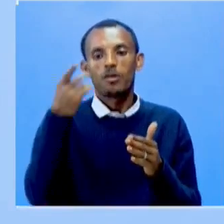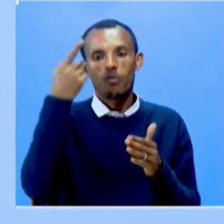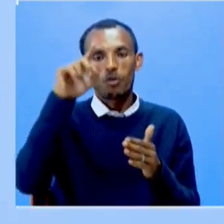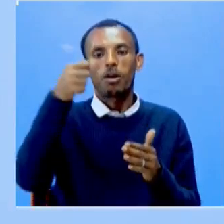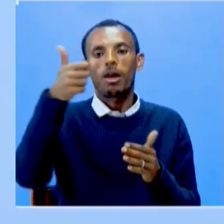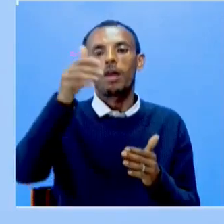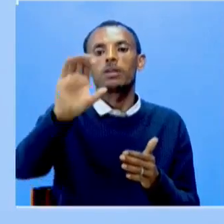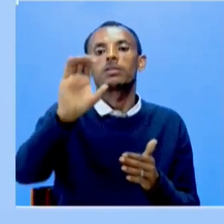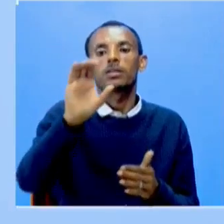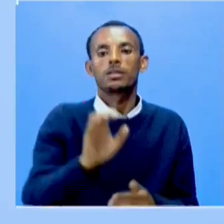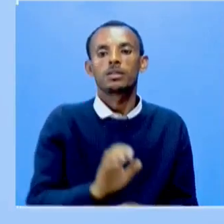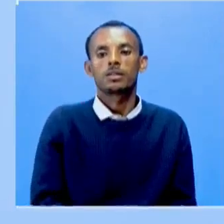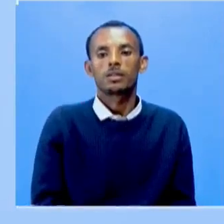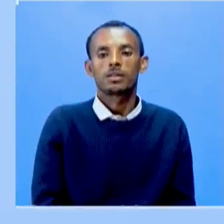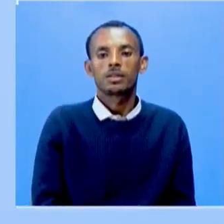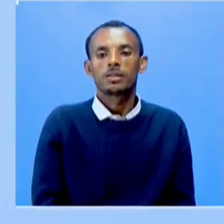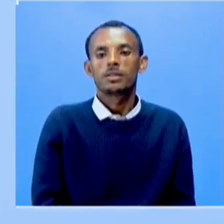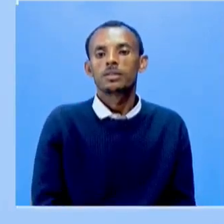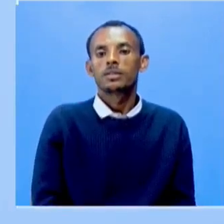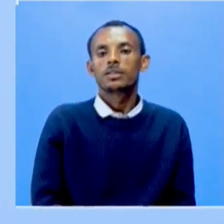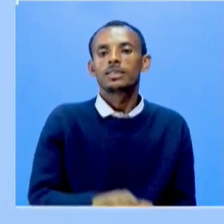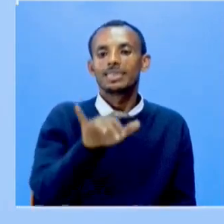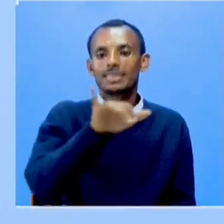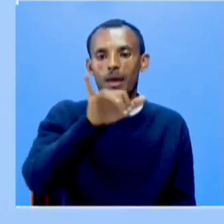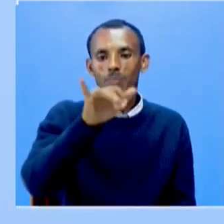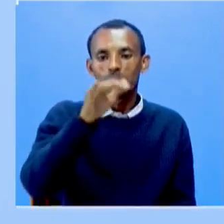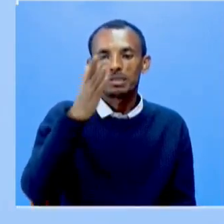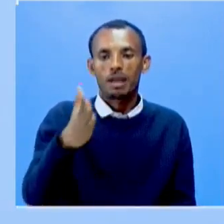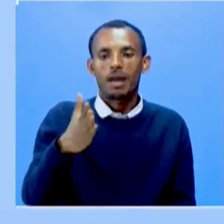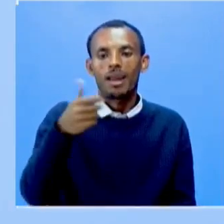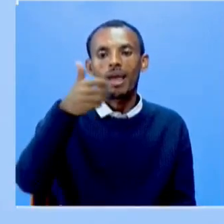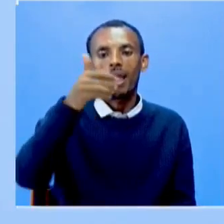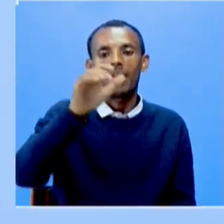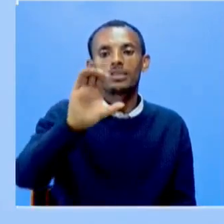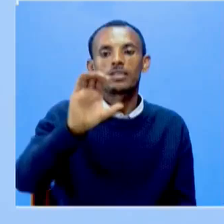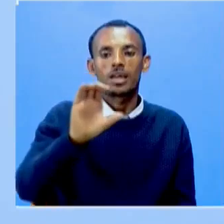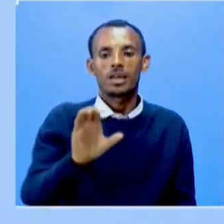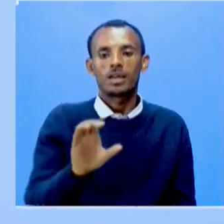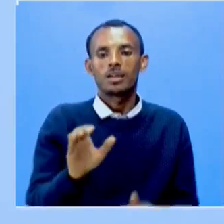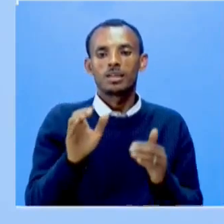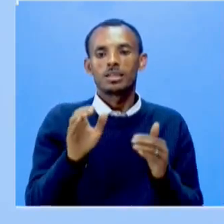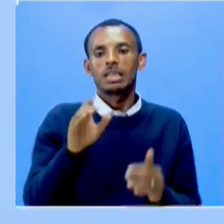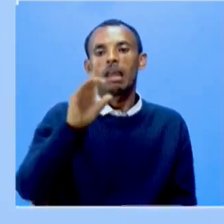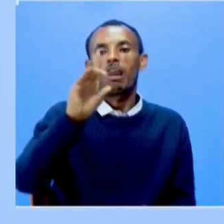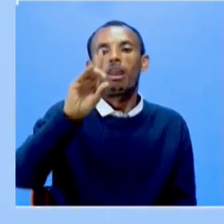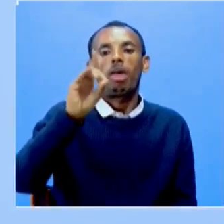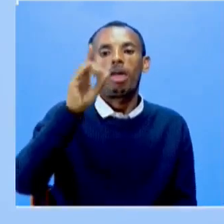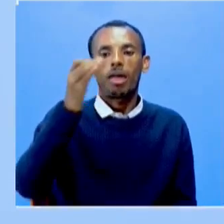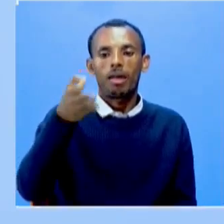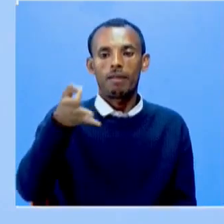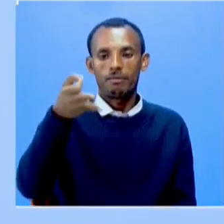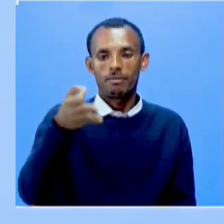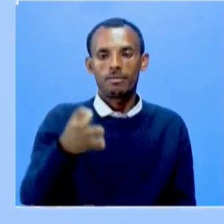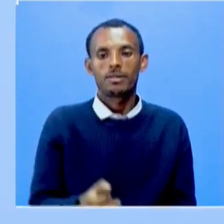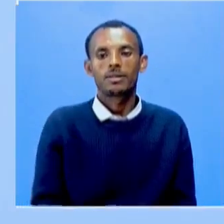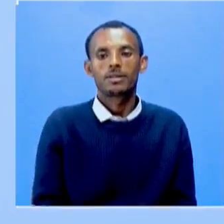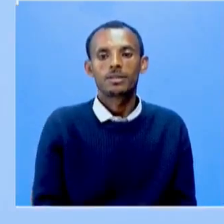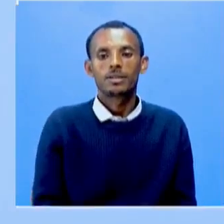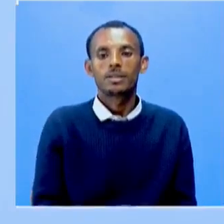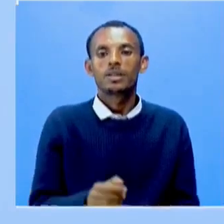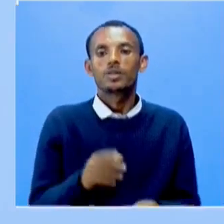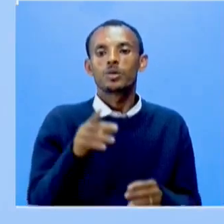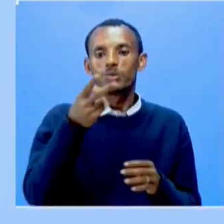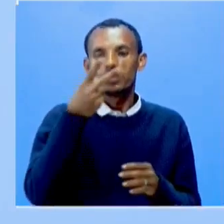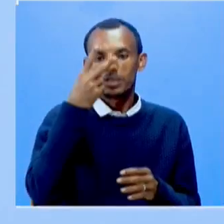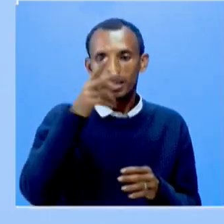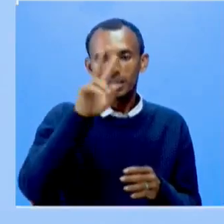AC? The corresponding side for AC is this part, 2 marks. It has 2 marks, these